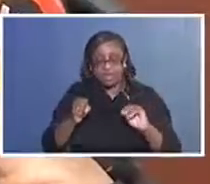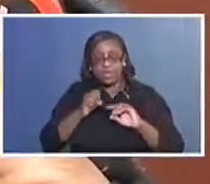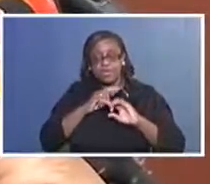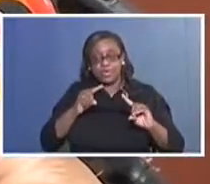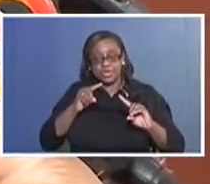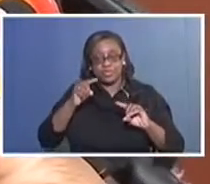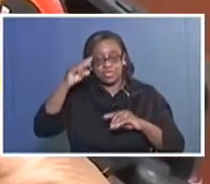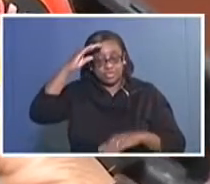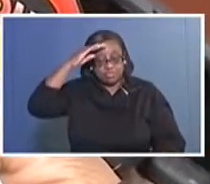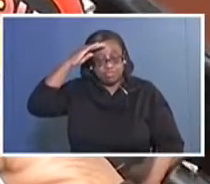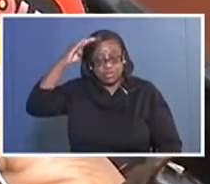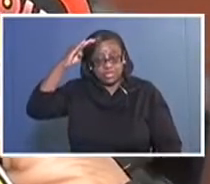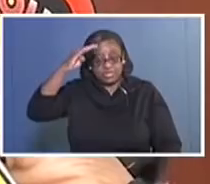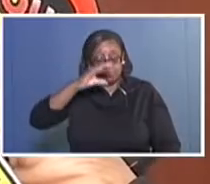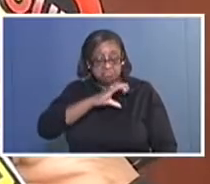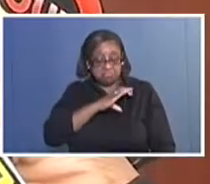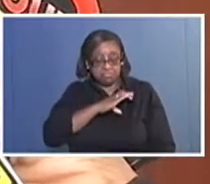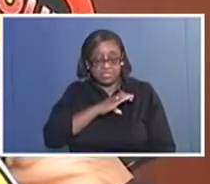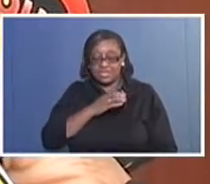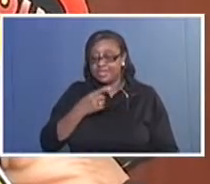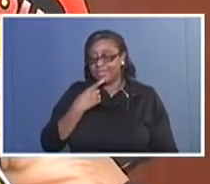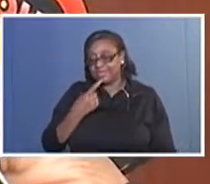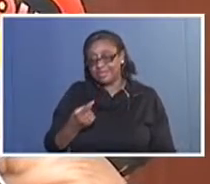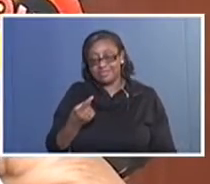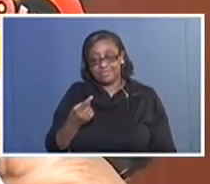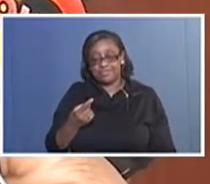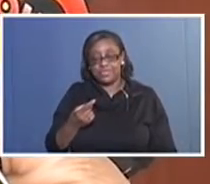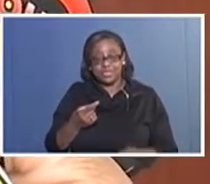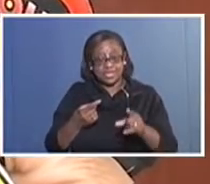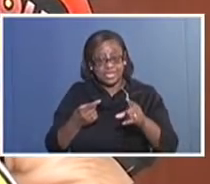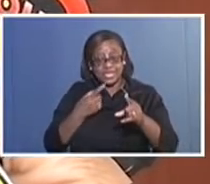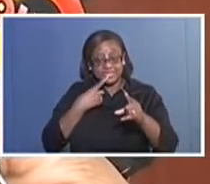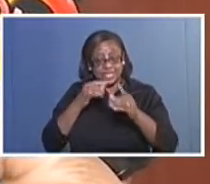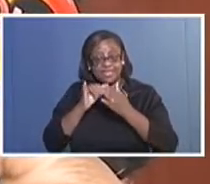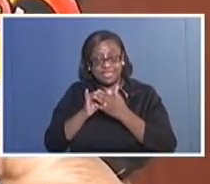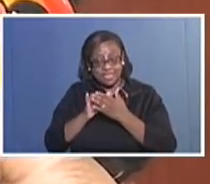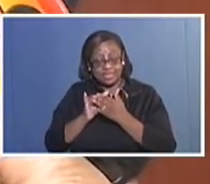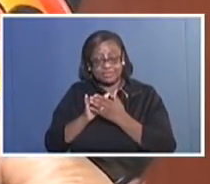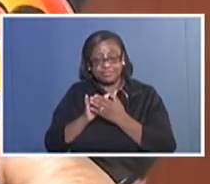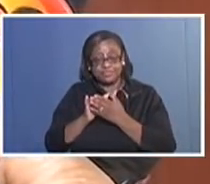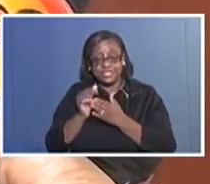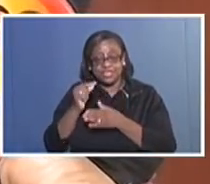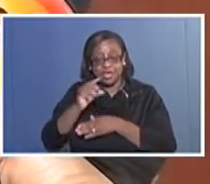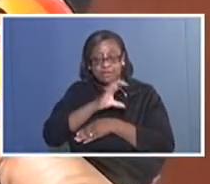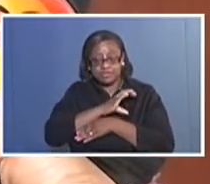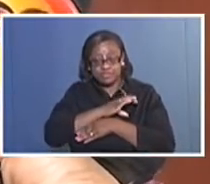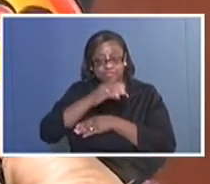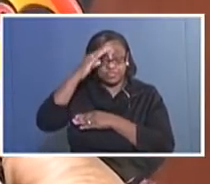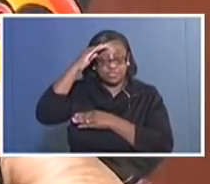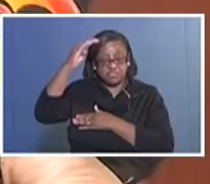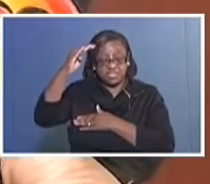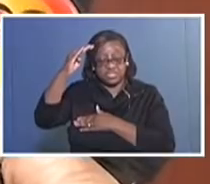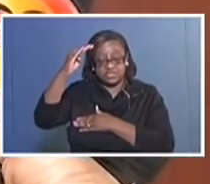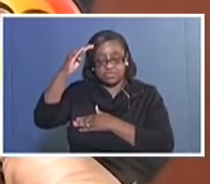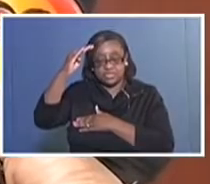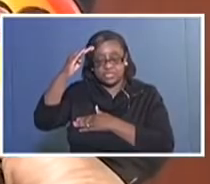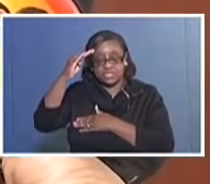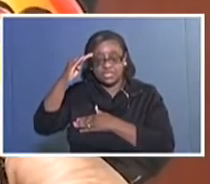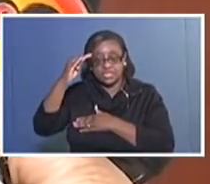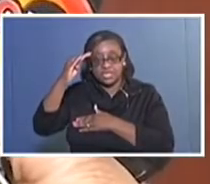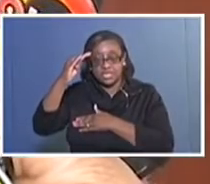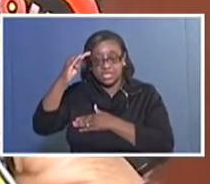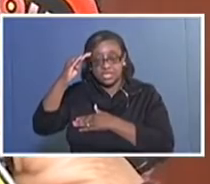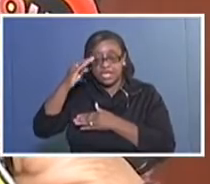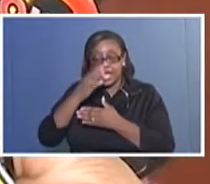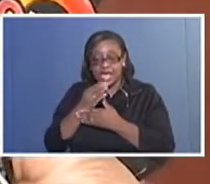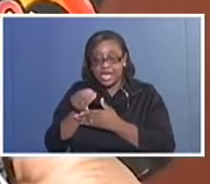armed forces, what I can say about vaccination in the forces is this: the police force, the defense force, and for that